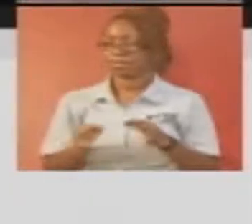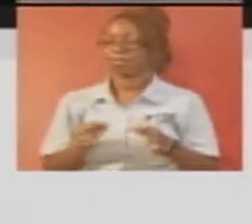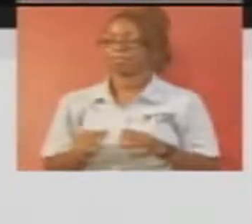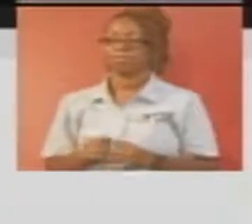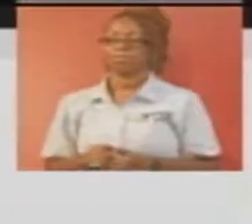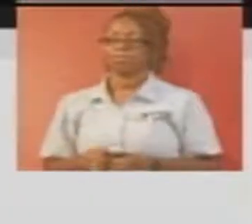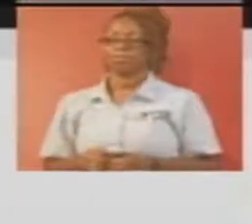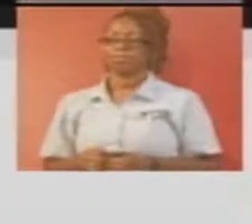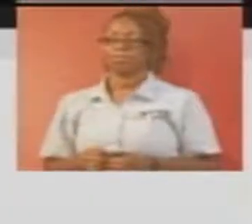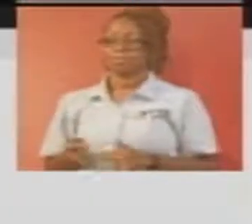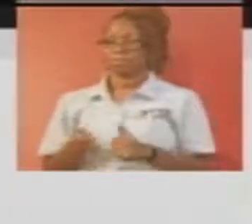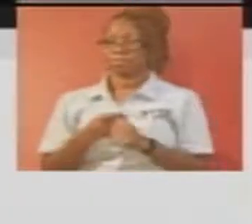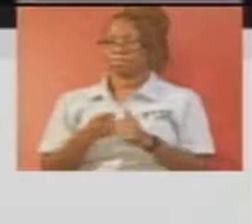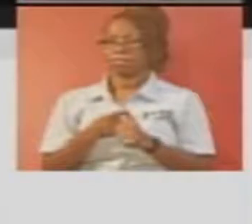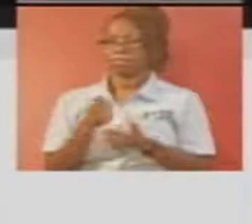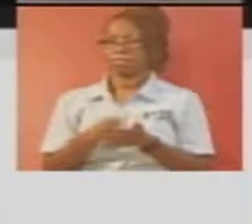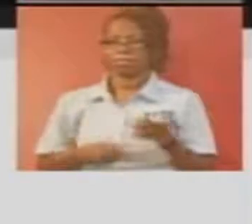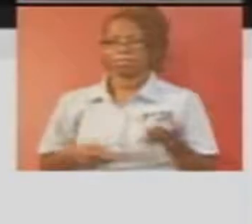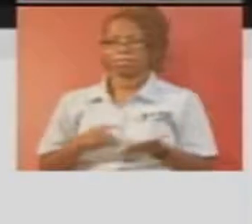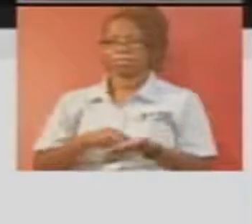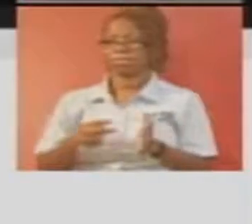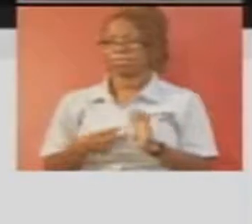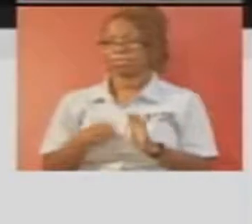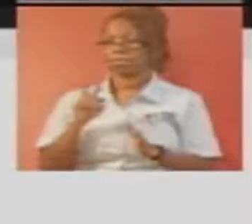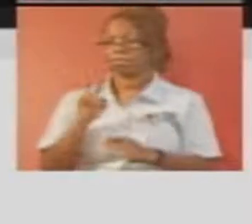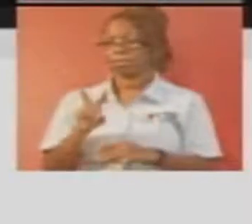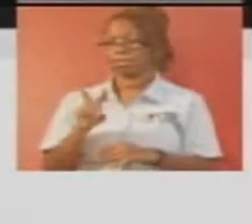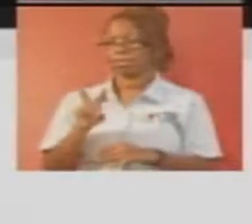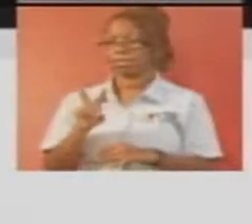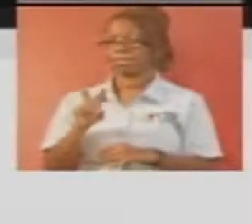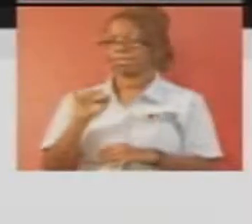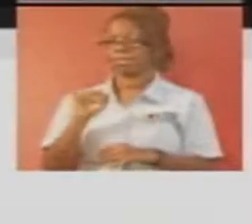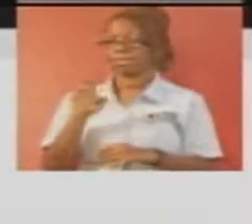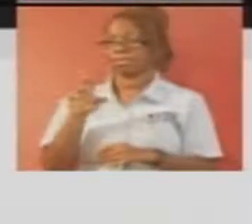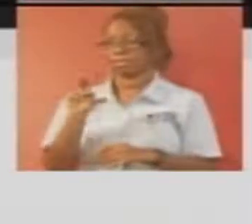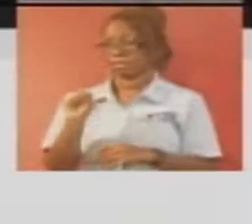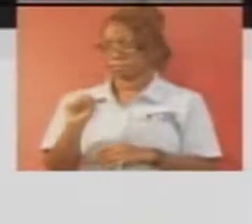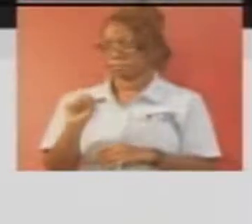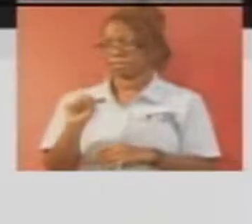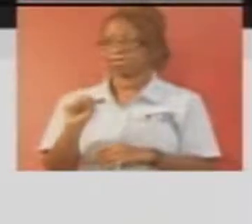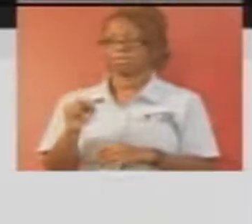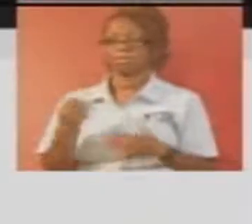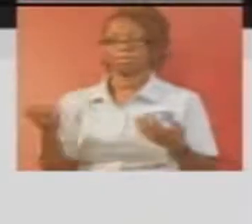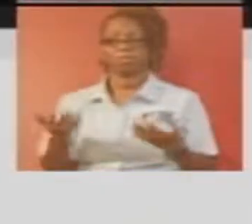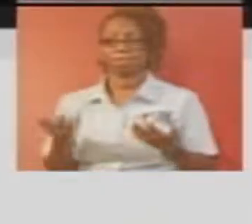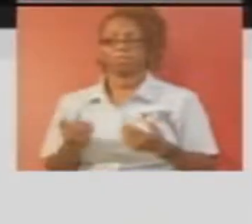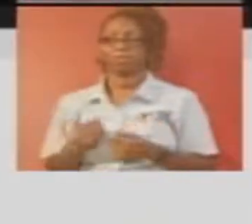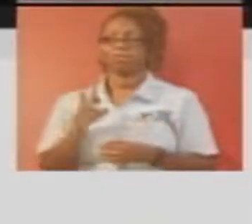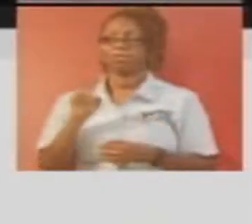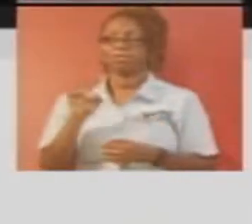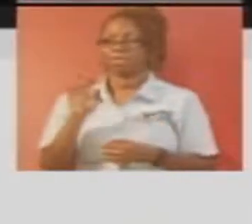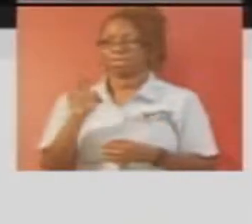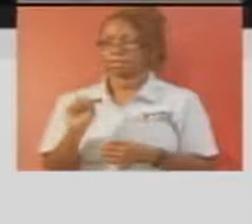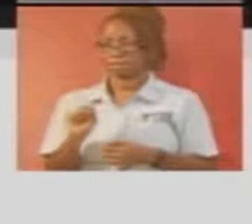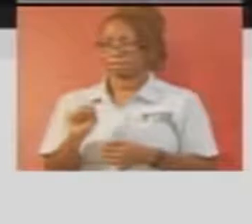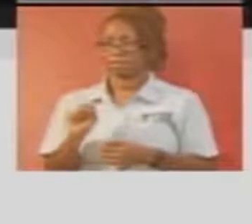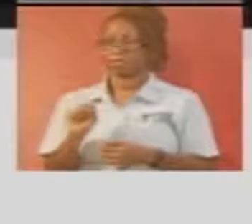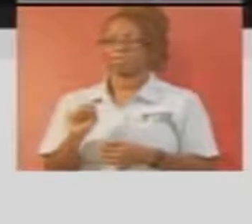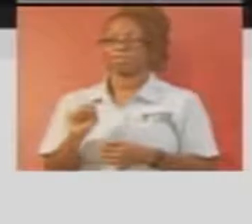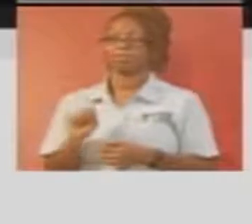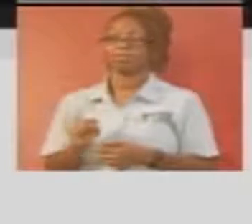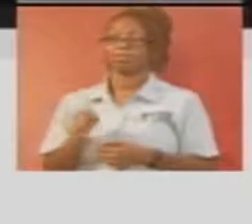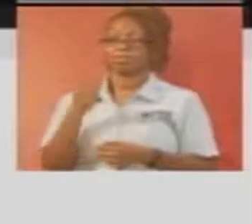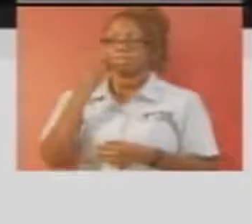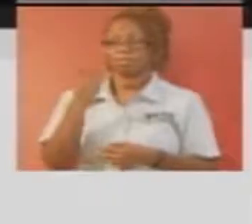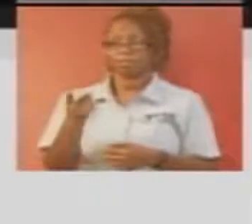only replicate inside of living cells, the living cells of an organism. On the left in this slide is the structure of a typical